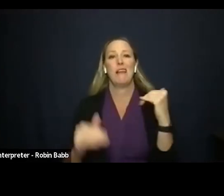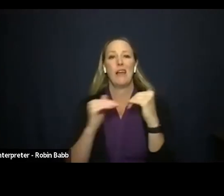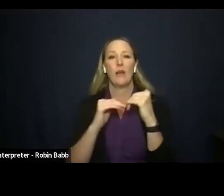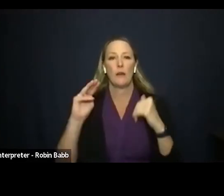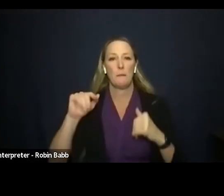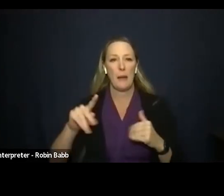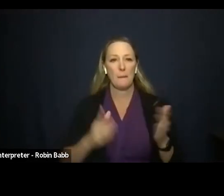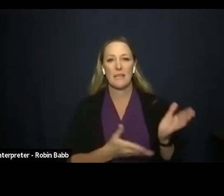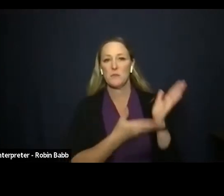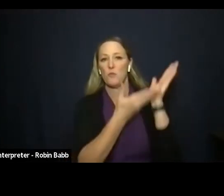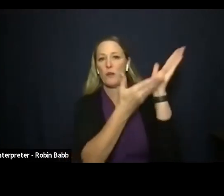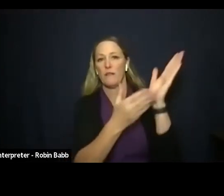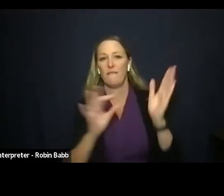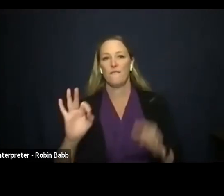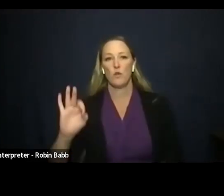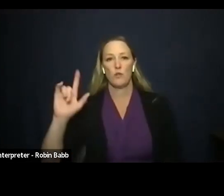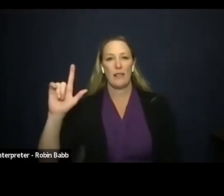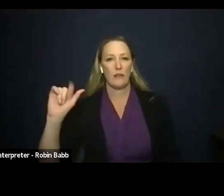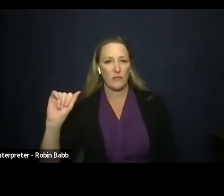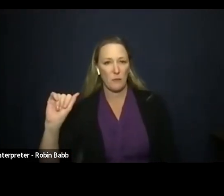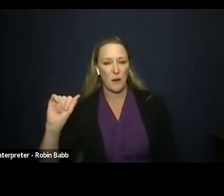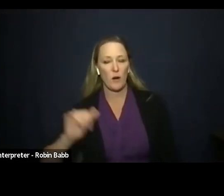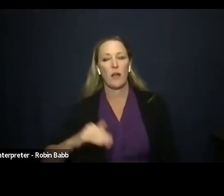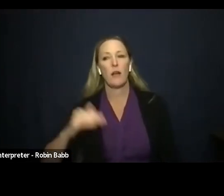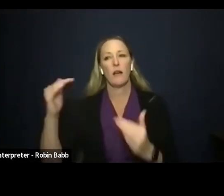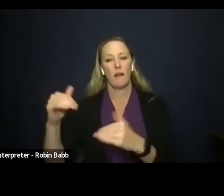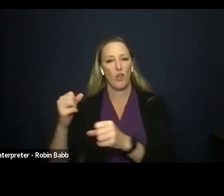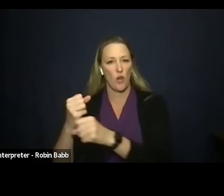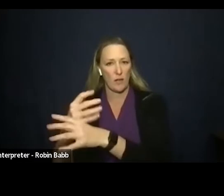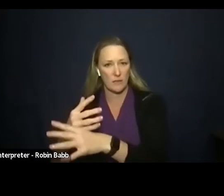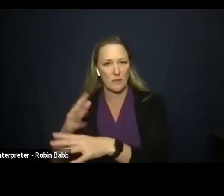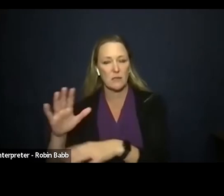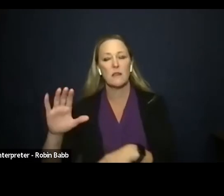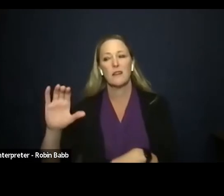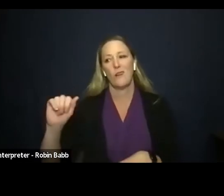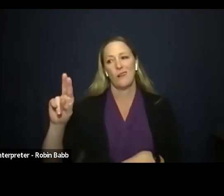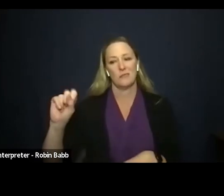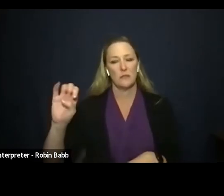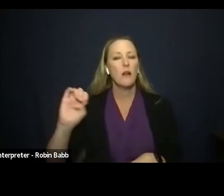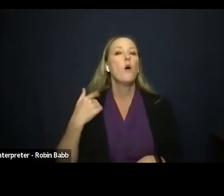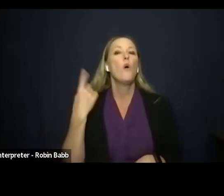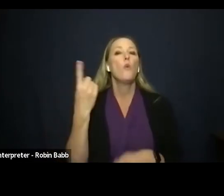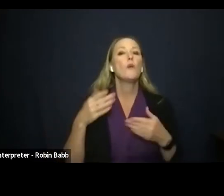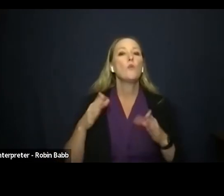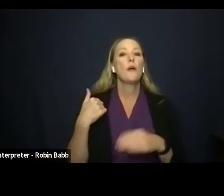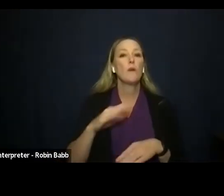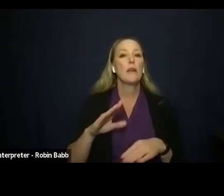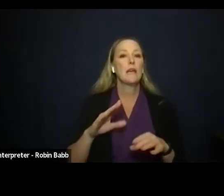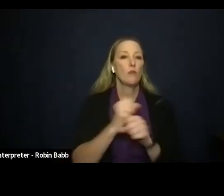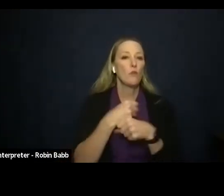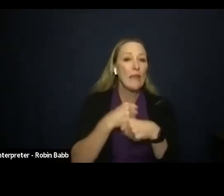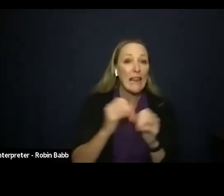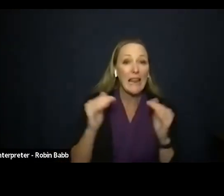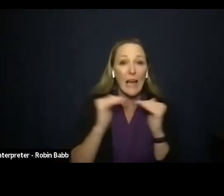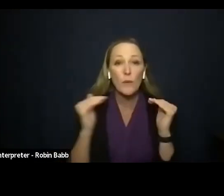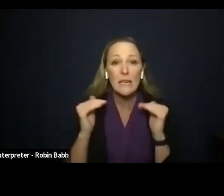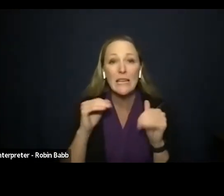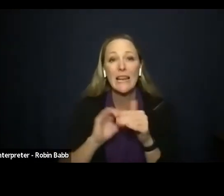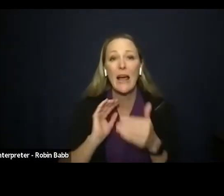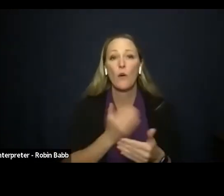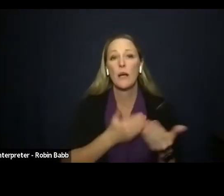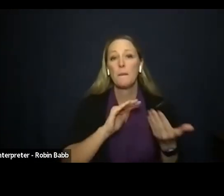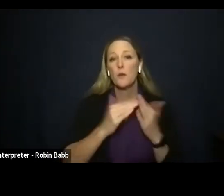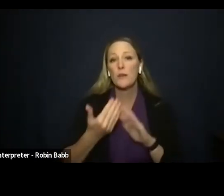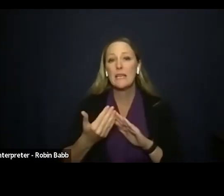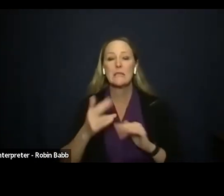brought forward by future leaders of america and cause um one way in which we create equity in our communities and build power is to